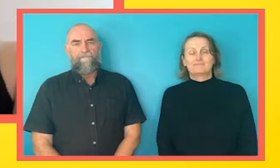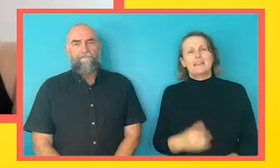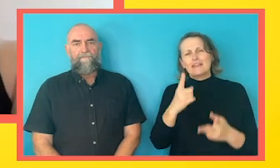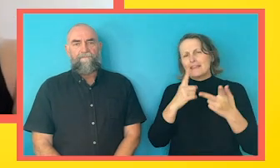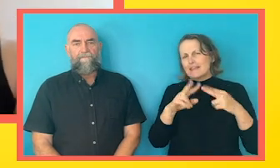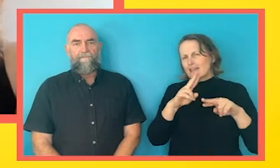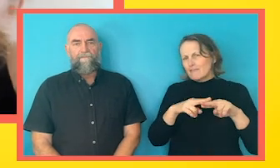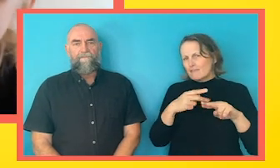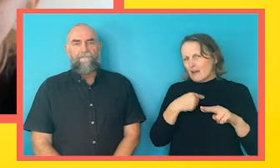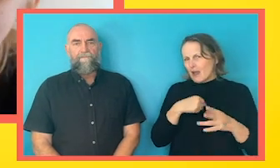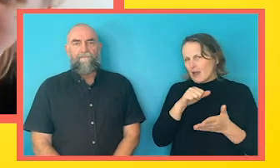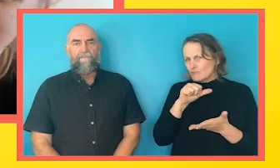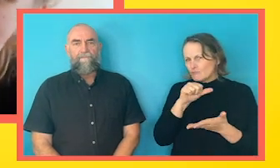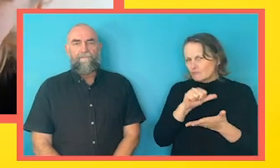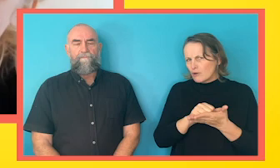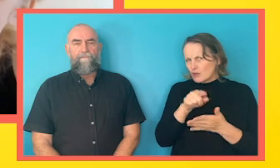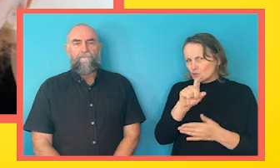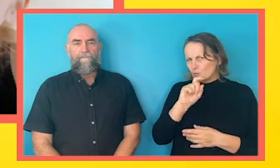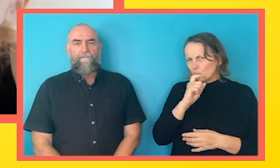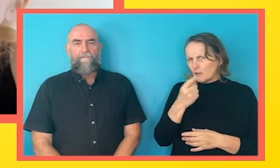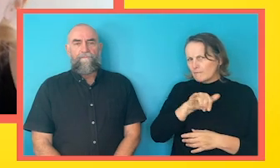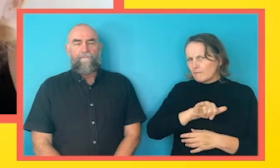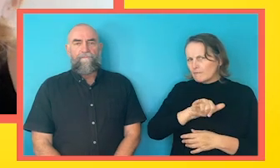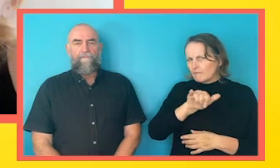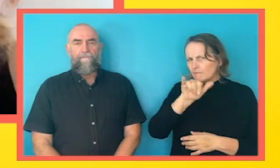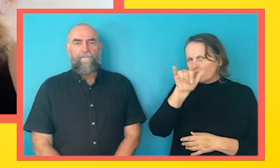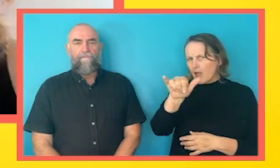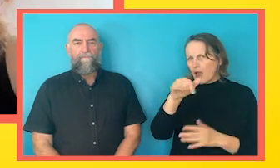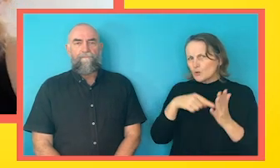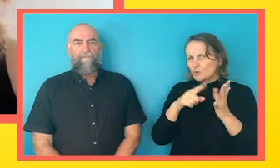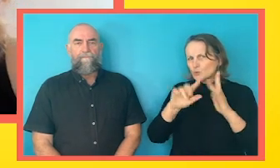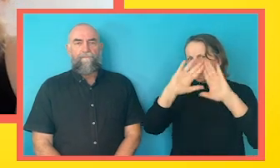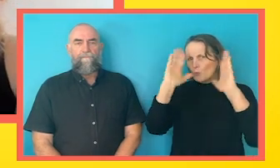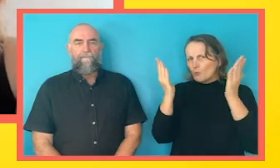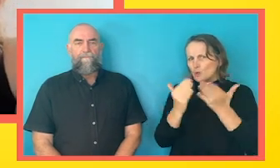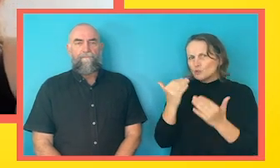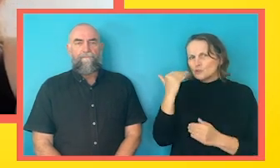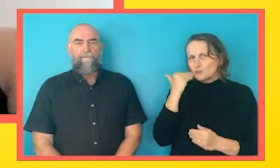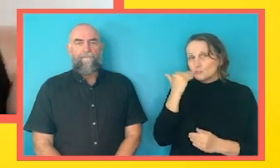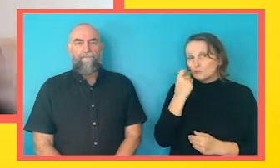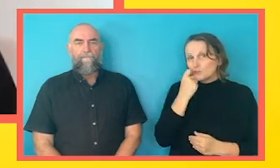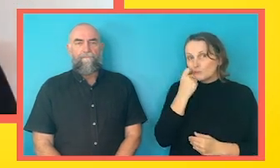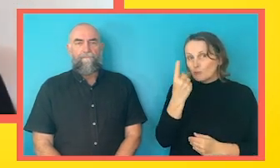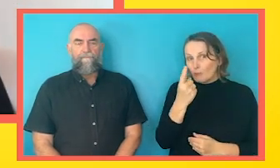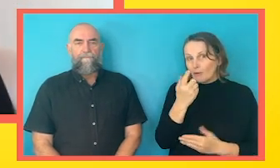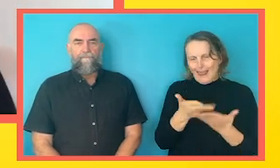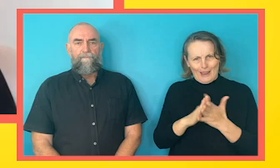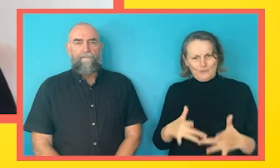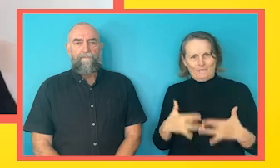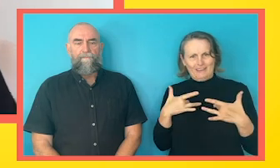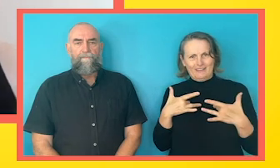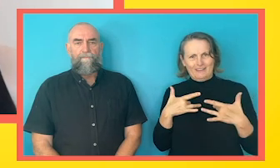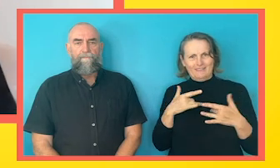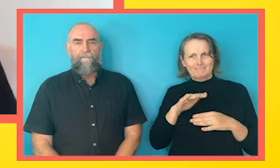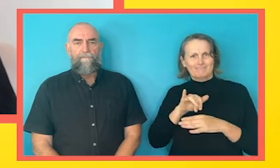correct, I believe you're flying out to the World Championships tomorrow. How are you feeling